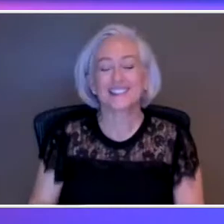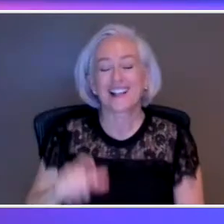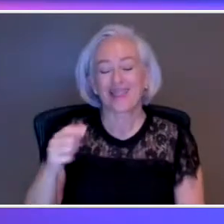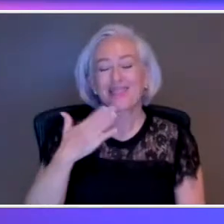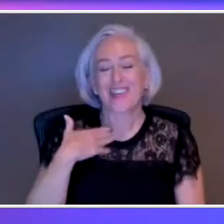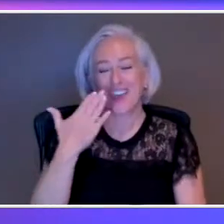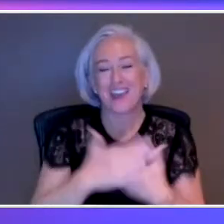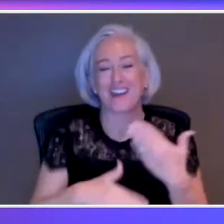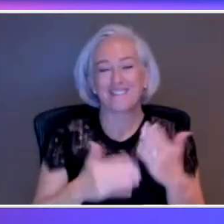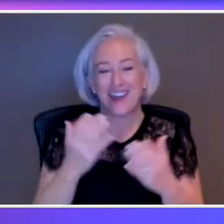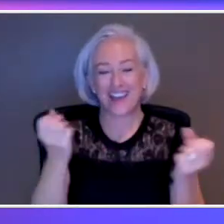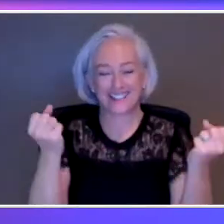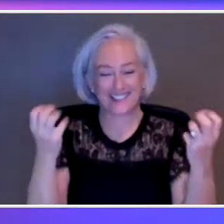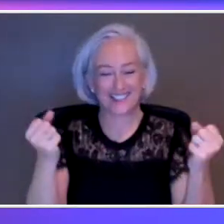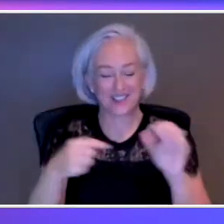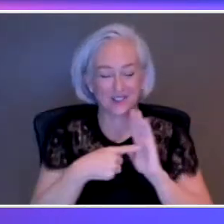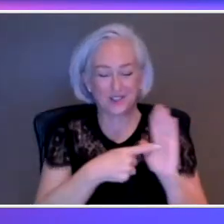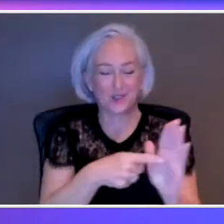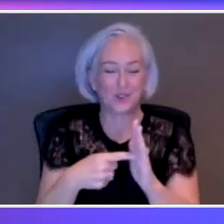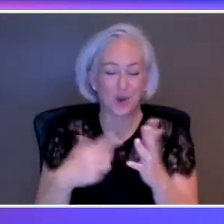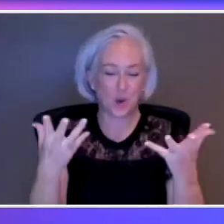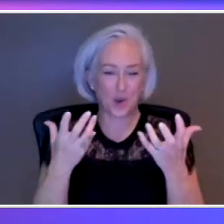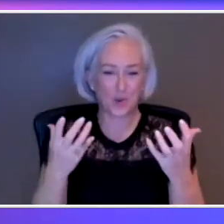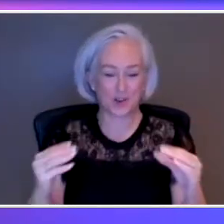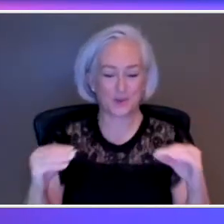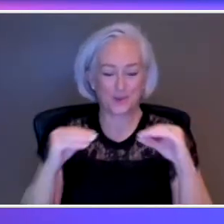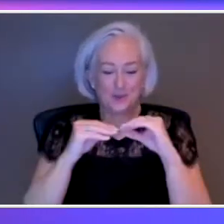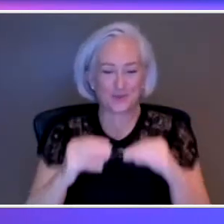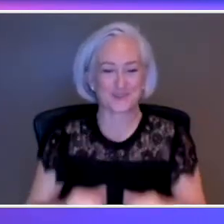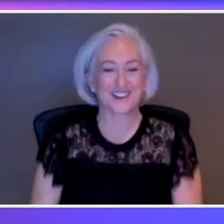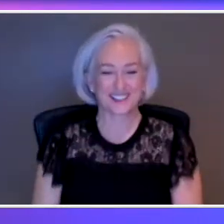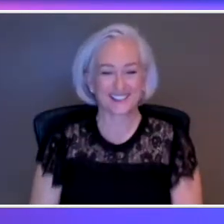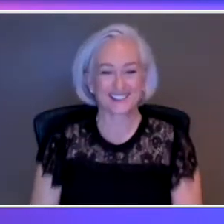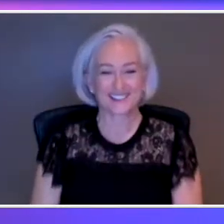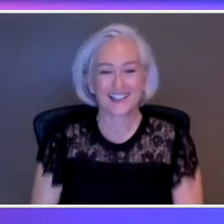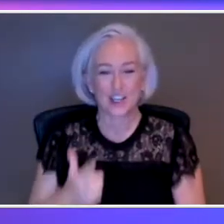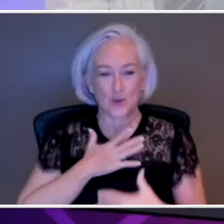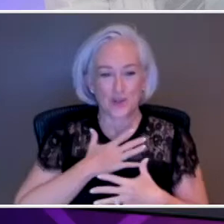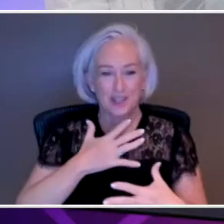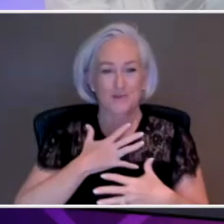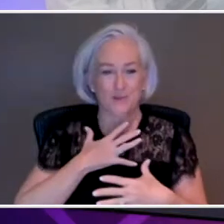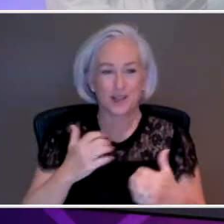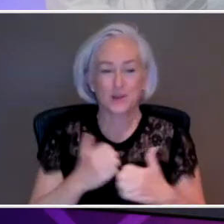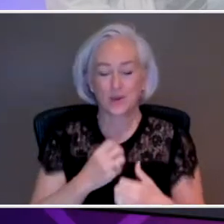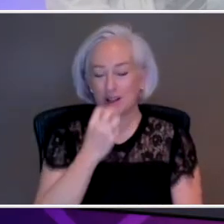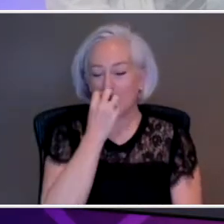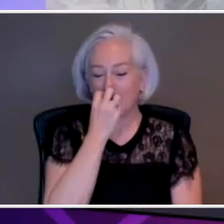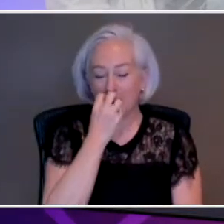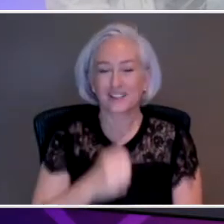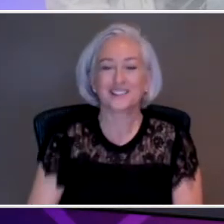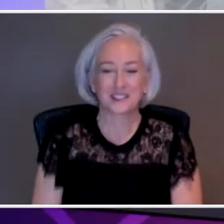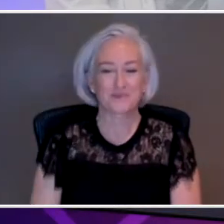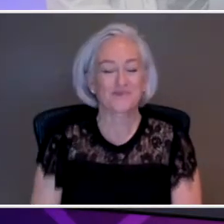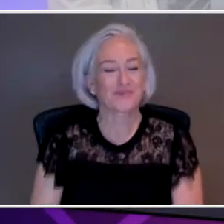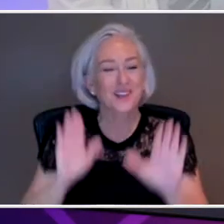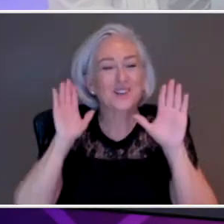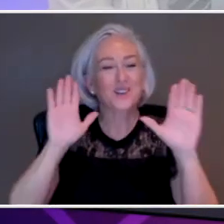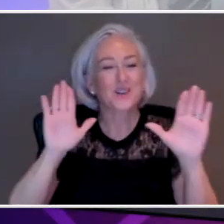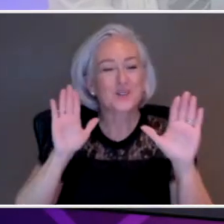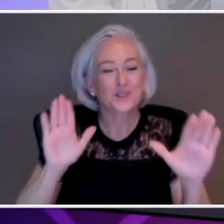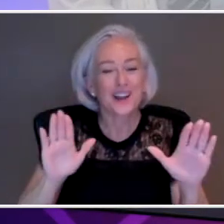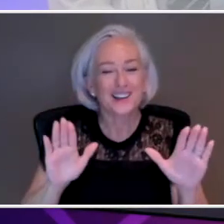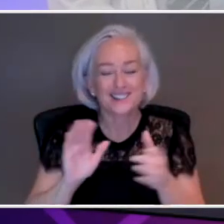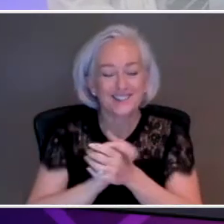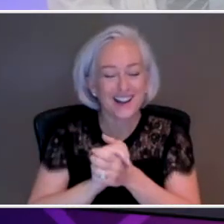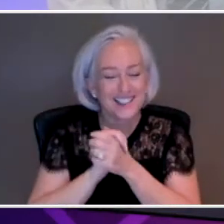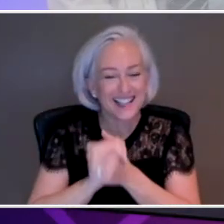that they're that they're signaling with, so you can breathe with the regulator in your mouth. Yeah. That's so great. Well, congratulations, and thank you for sharing those